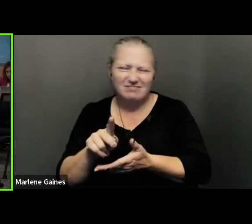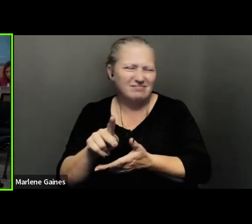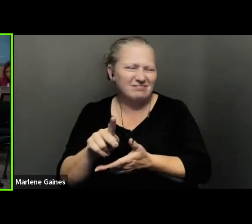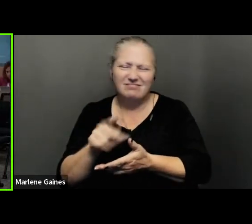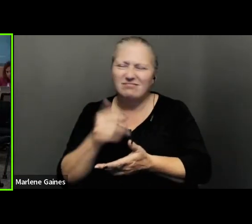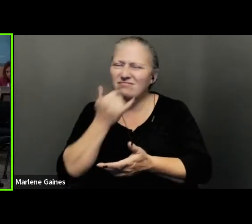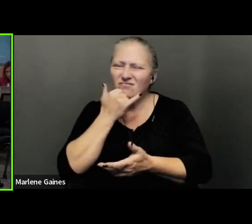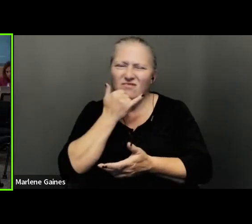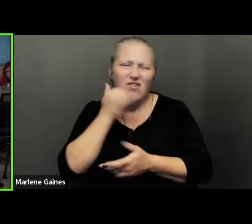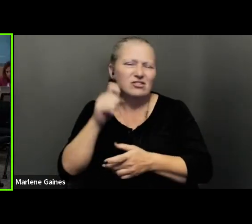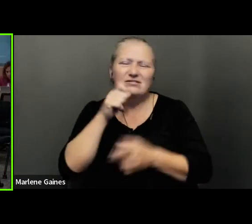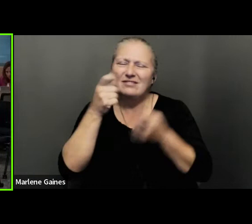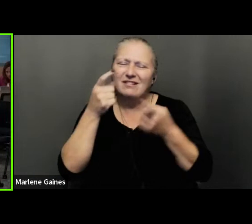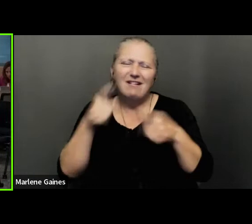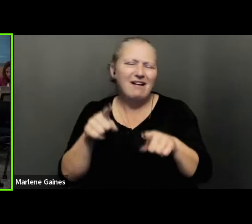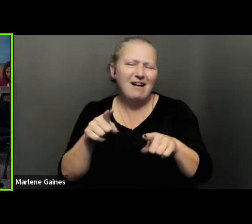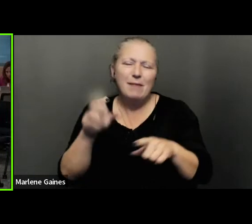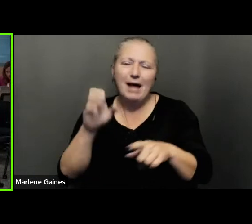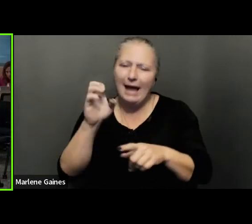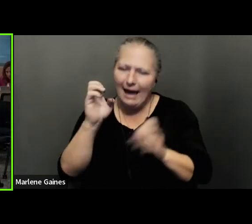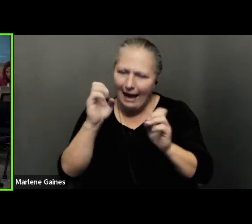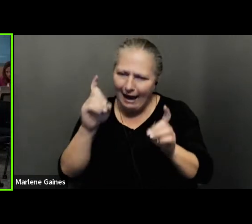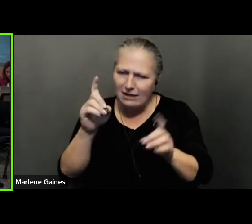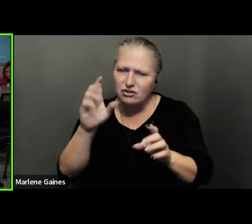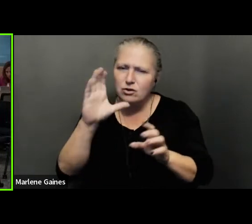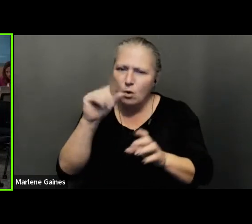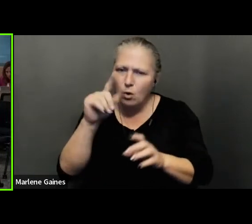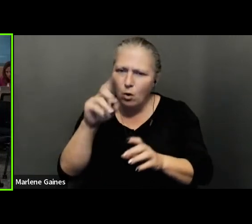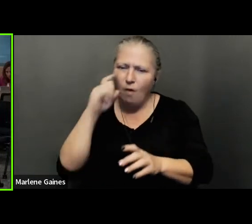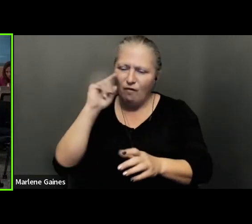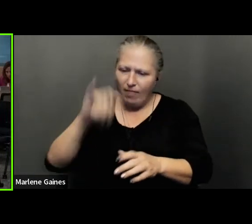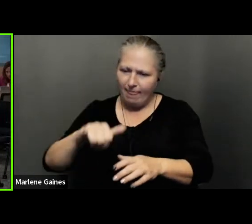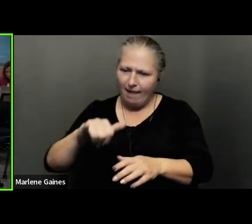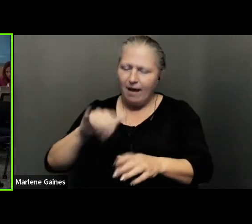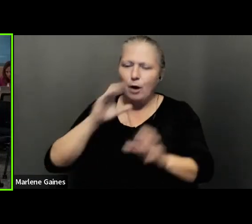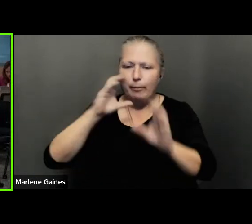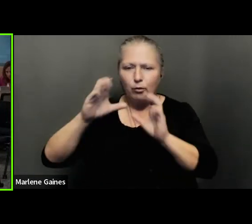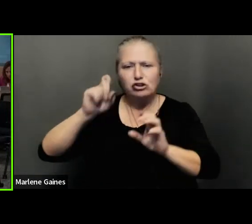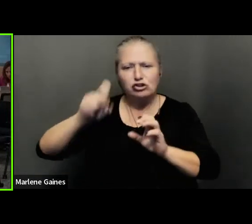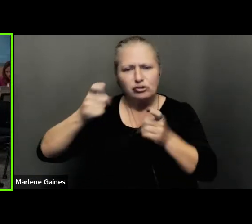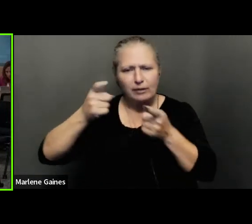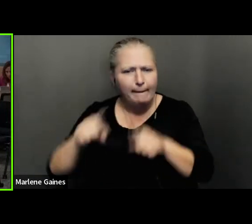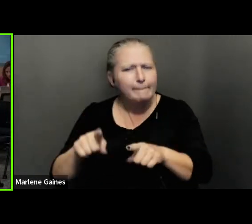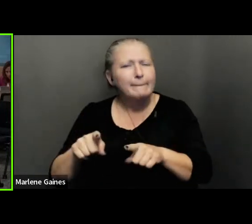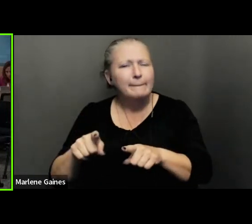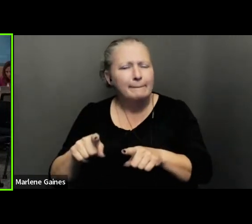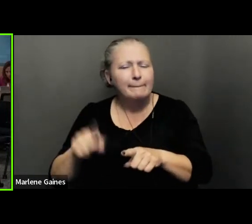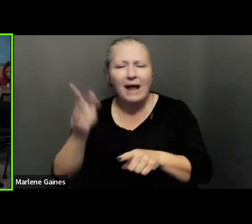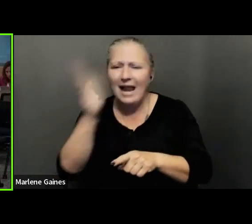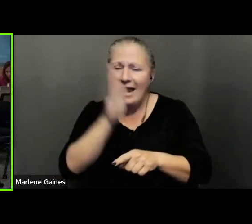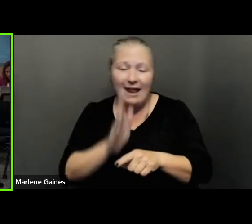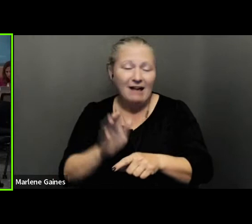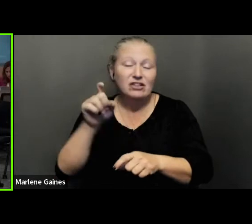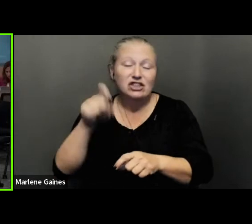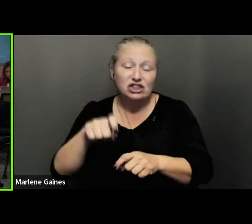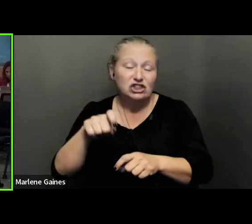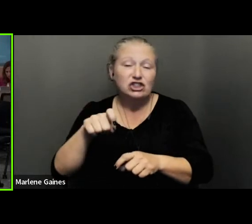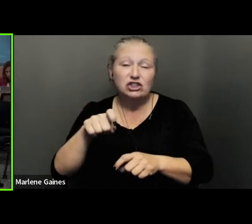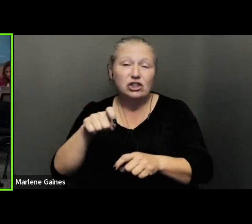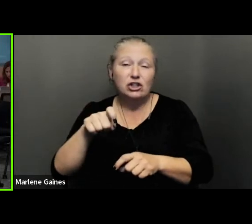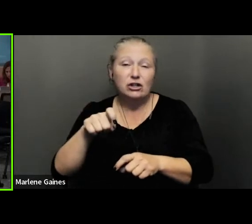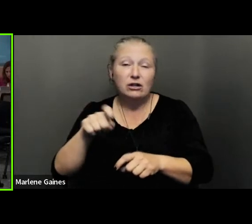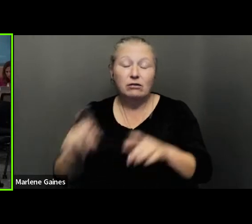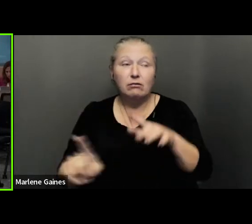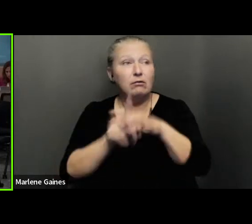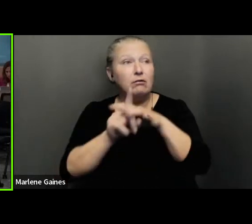that. There are ed codes in place where this communication should occur, and it should have never been that it appears